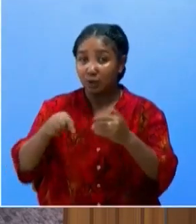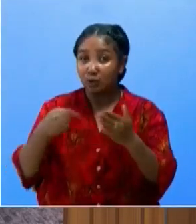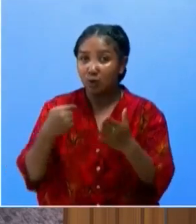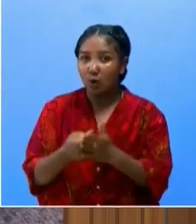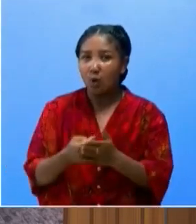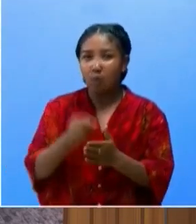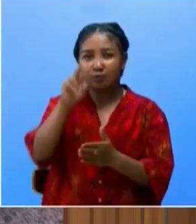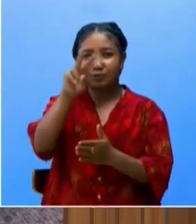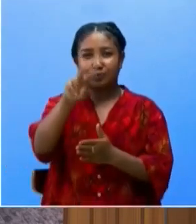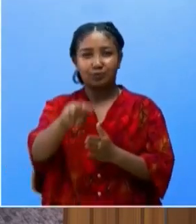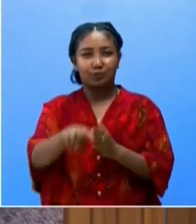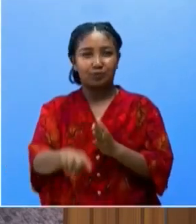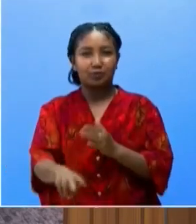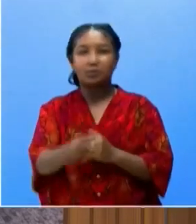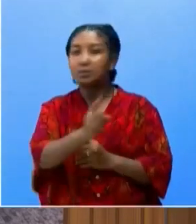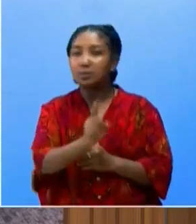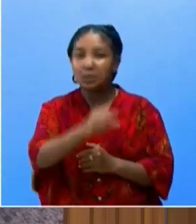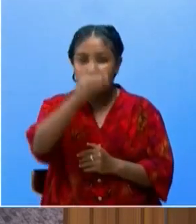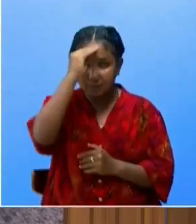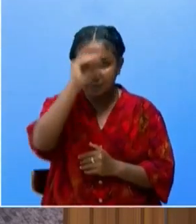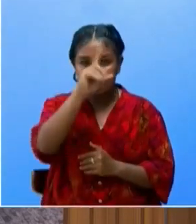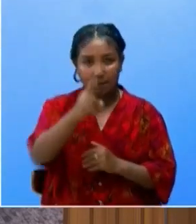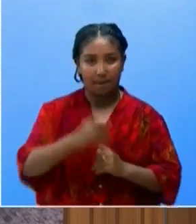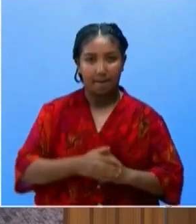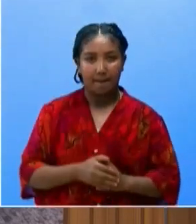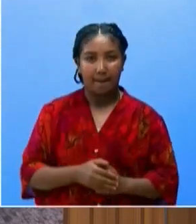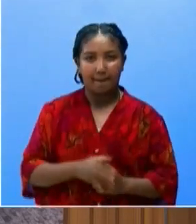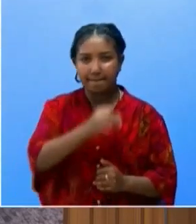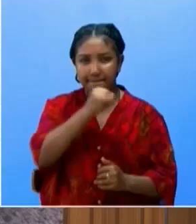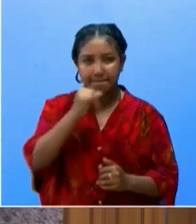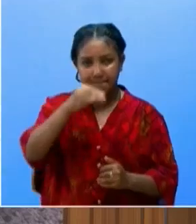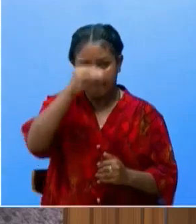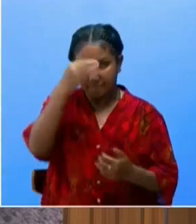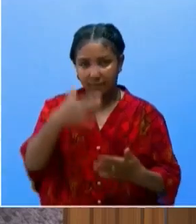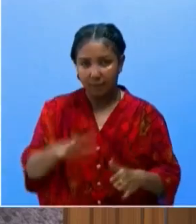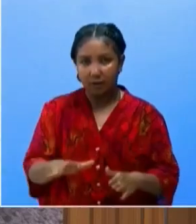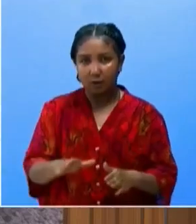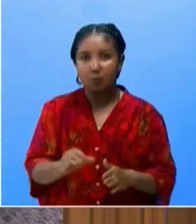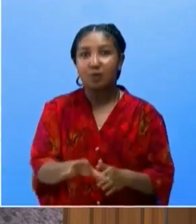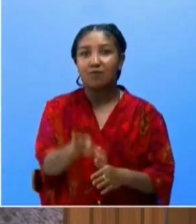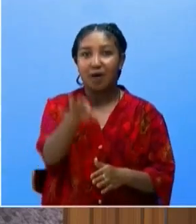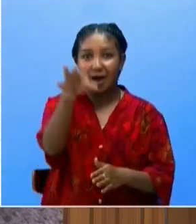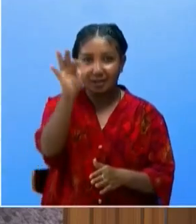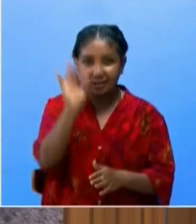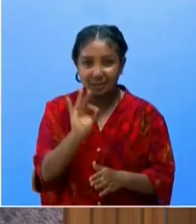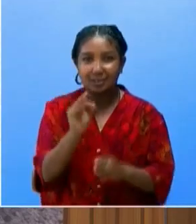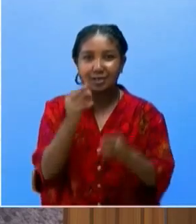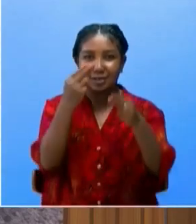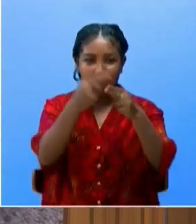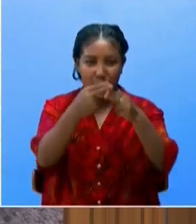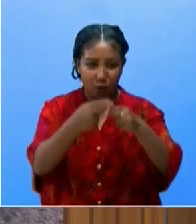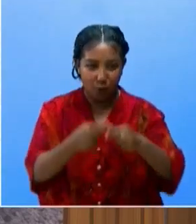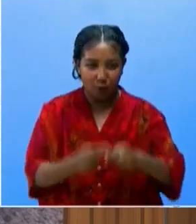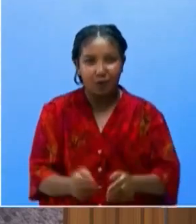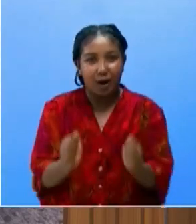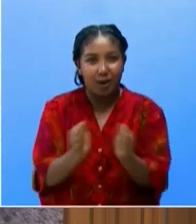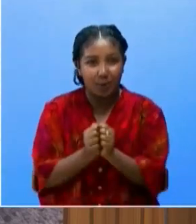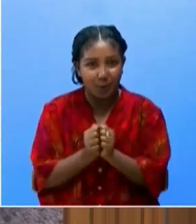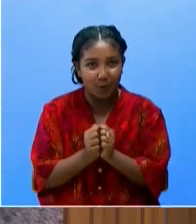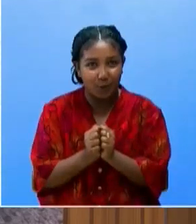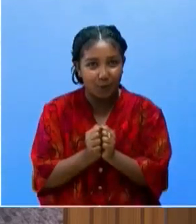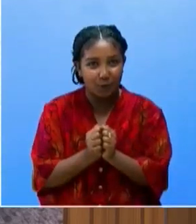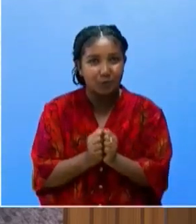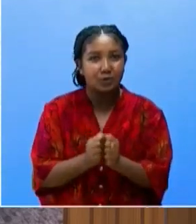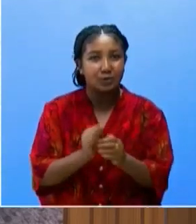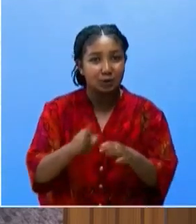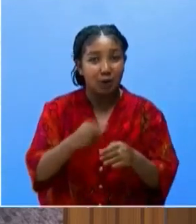do we see after these all adjectives? We find what? A noun. So, when we